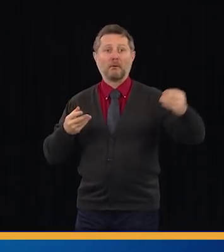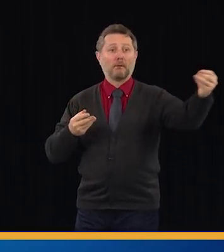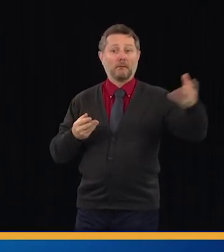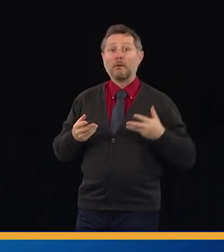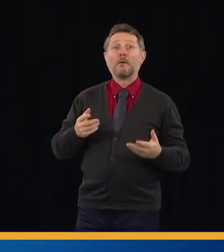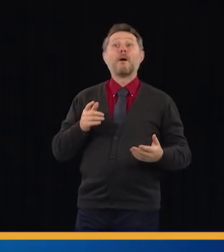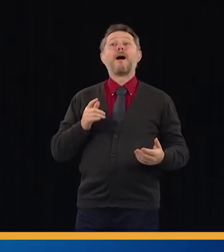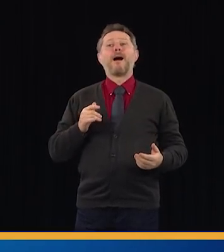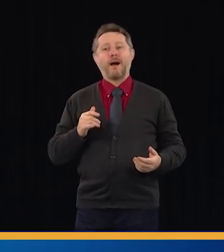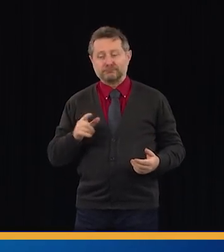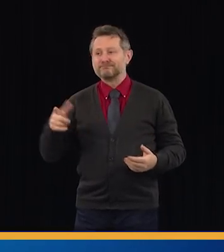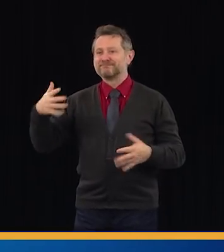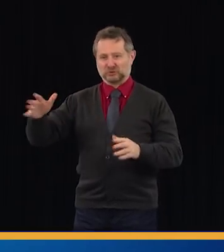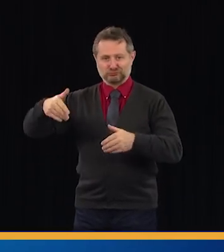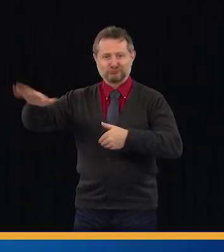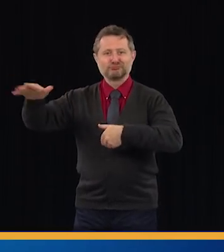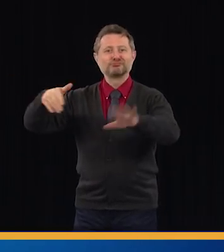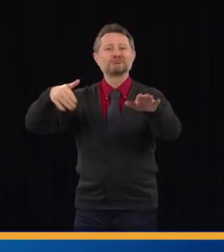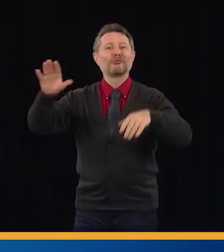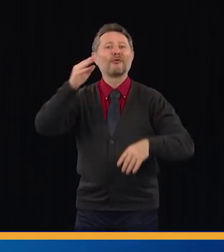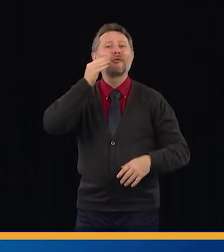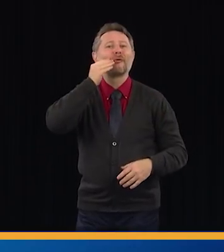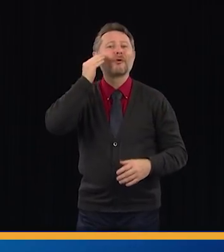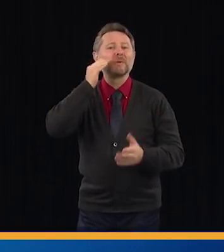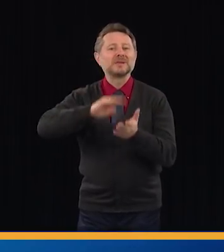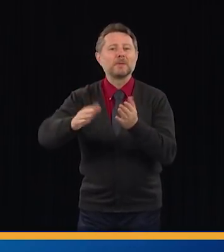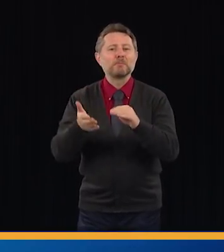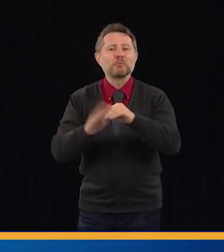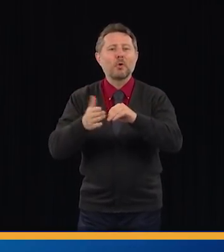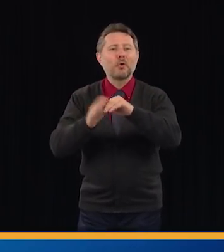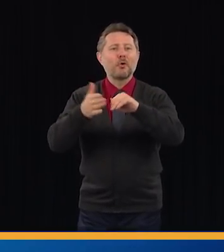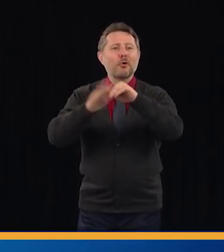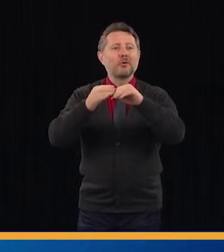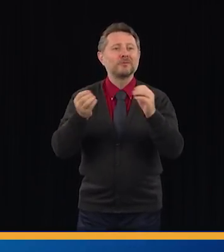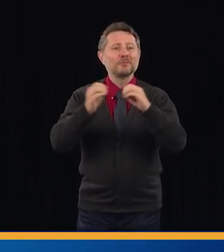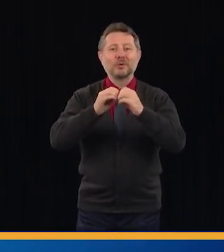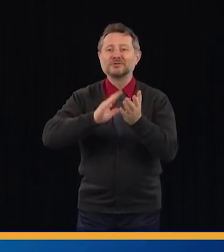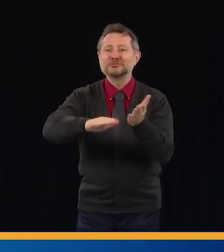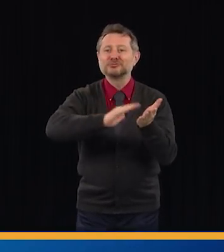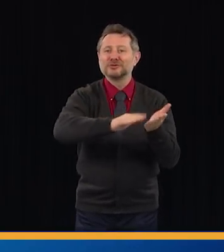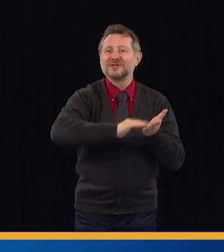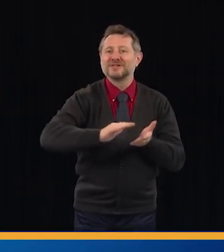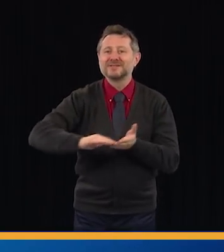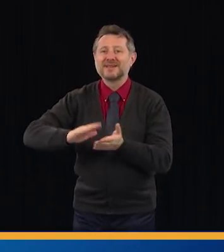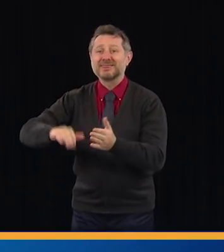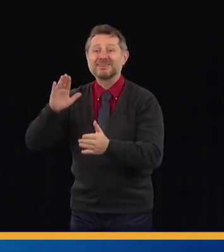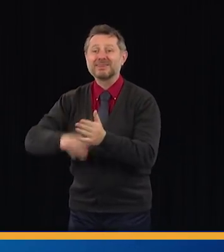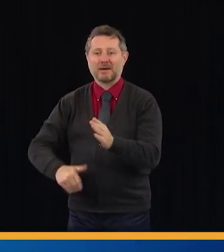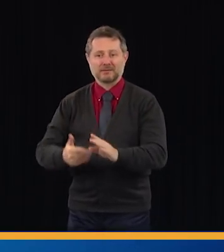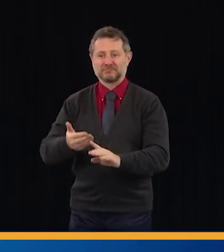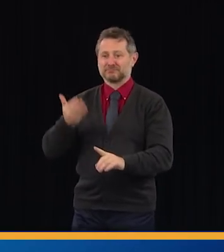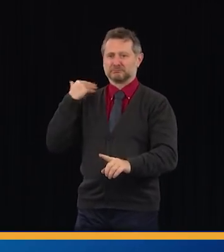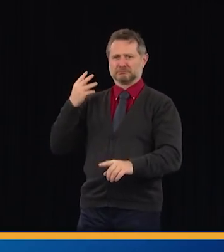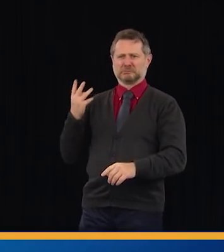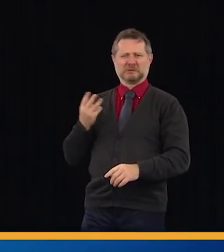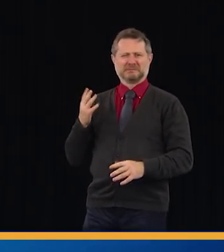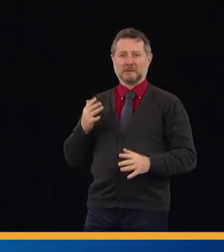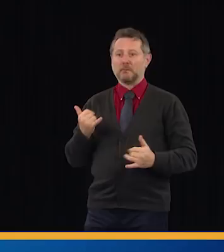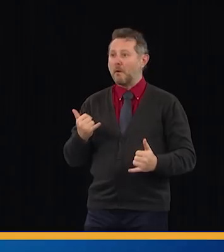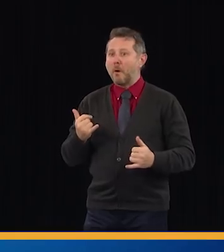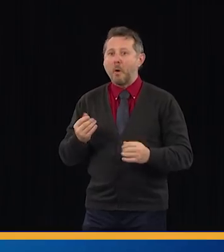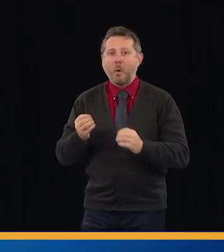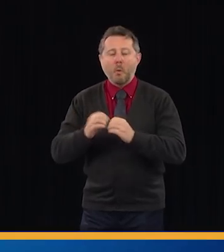more people than are coming in, so they're net down. So we see the quote-unquote